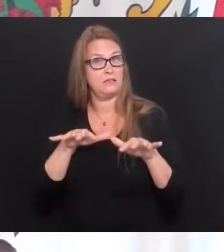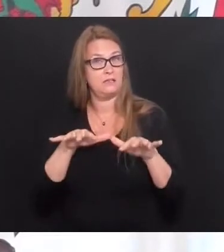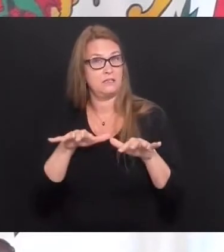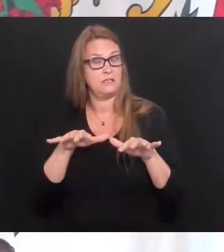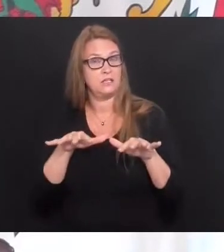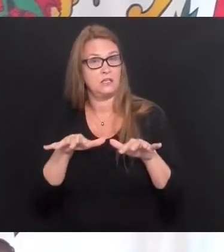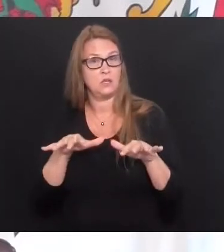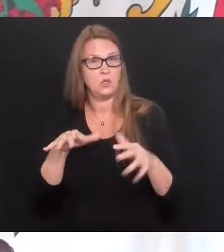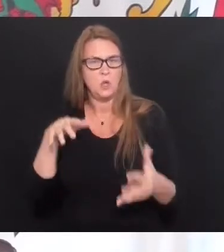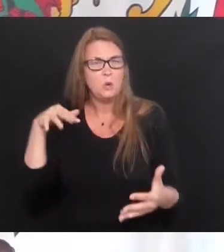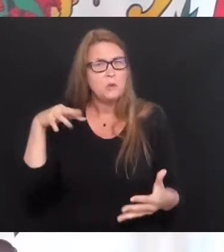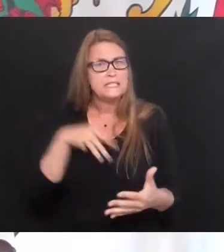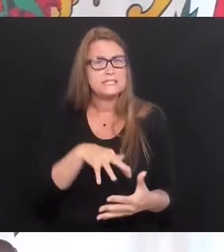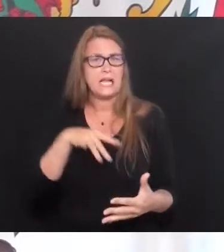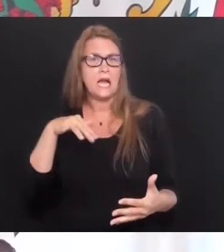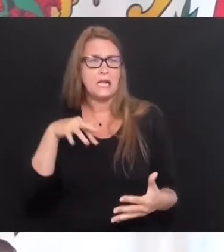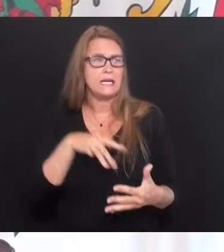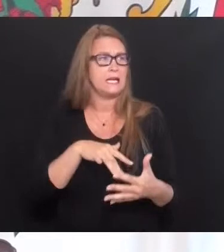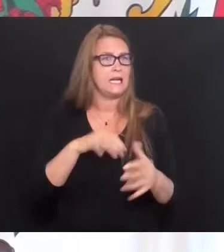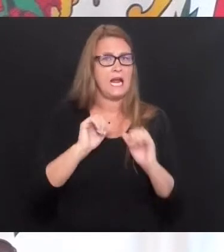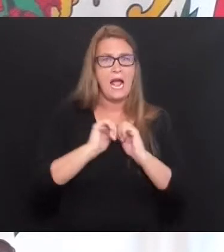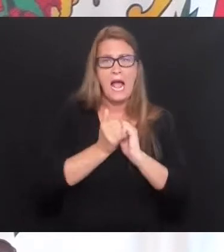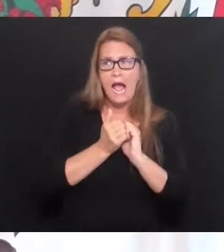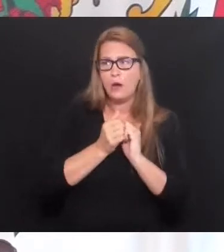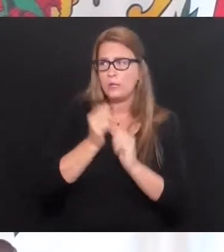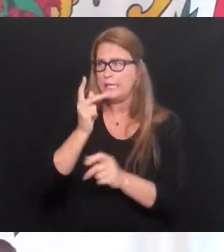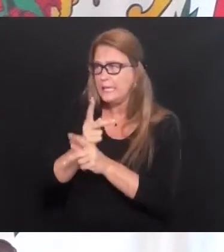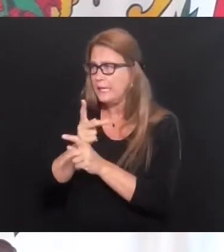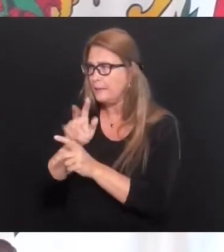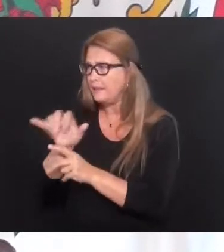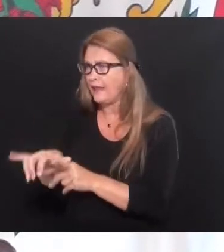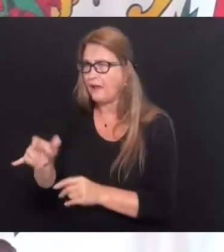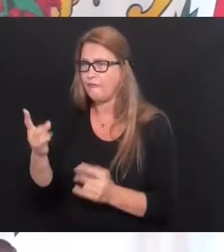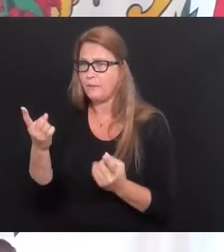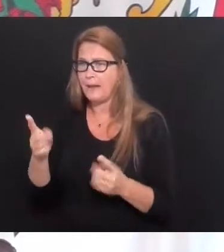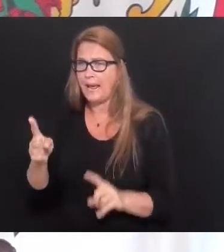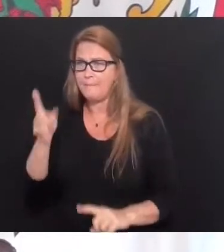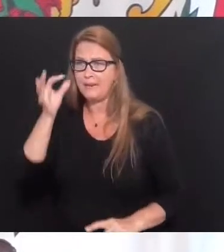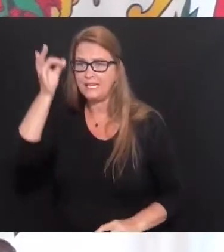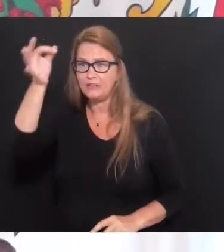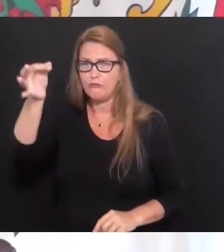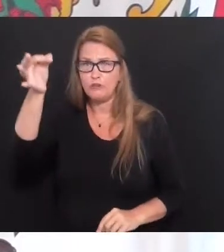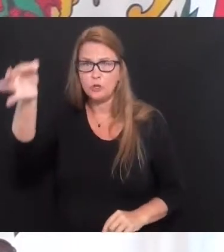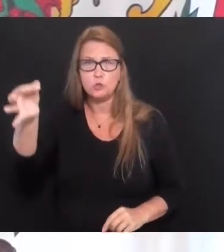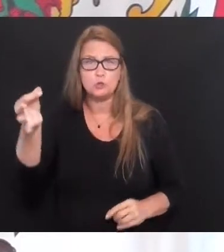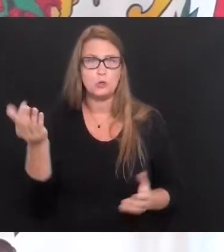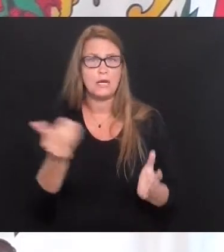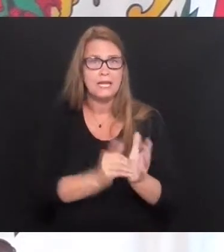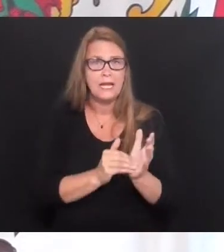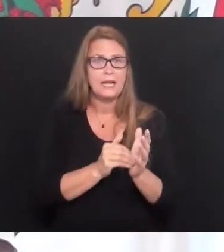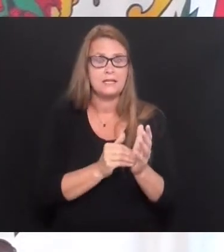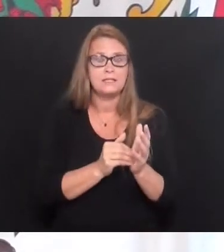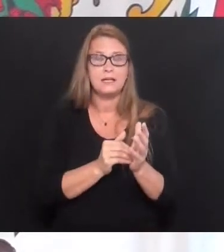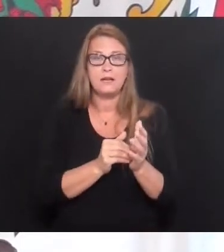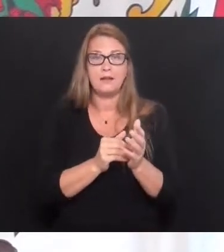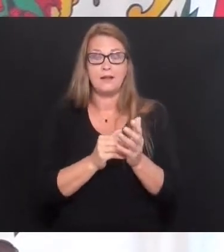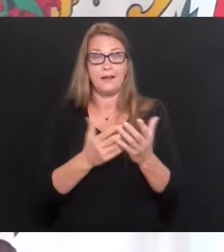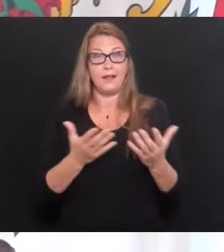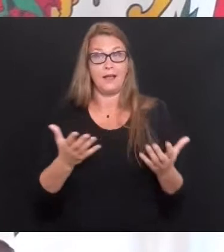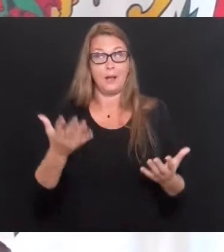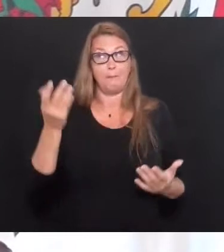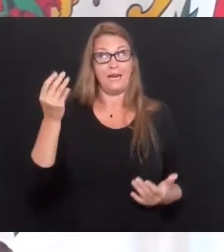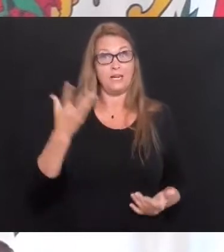sun. We studied how to prevent things from happening in the future and everything over and over and over. And he just told